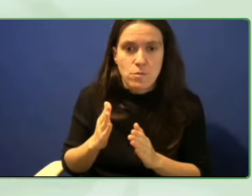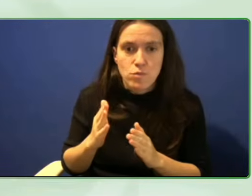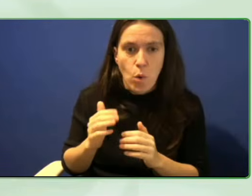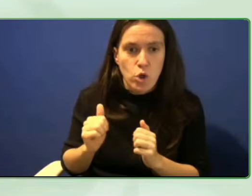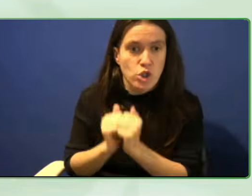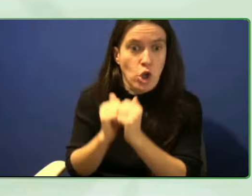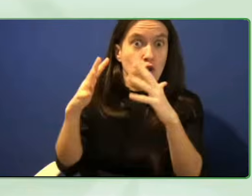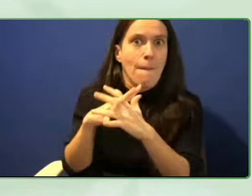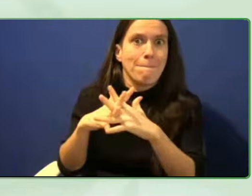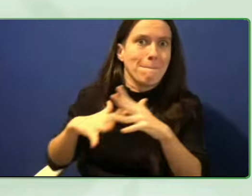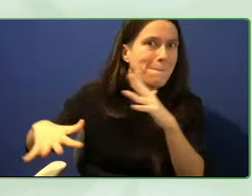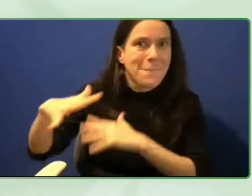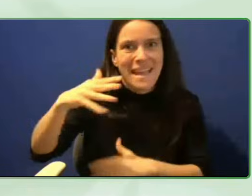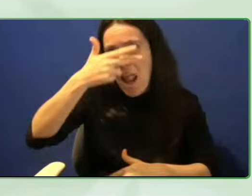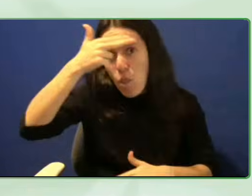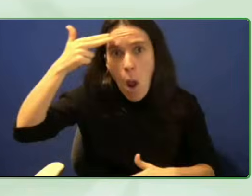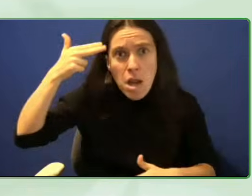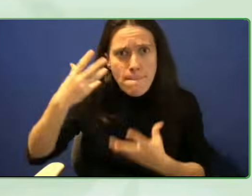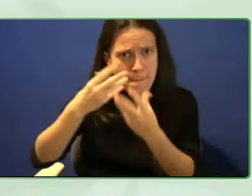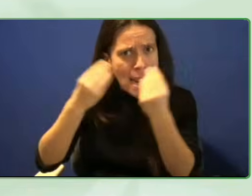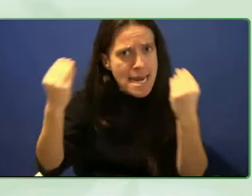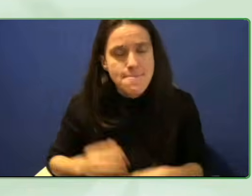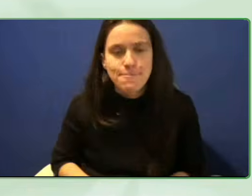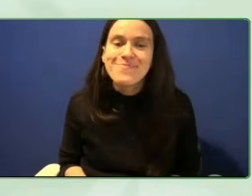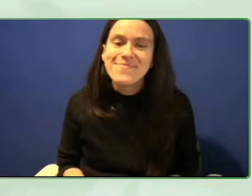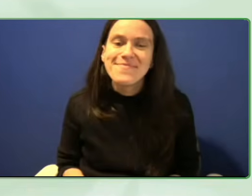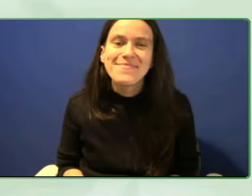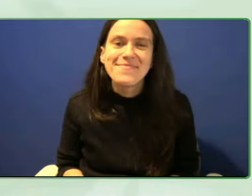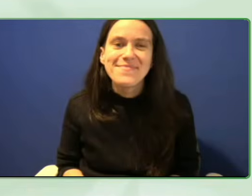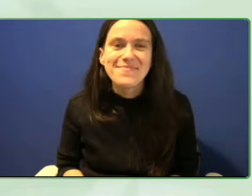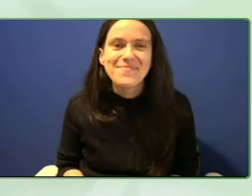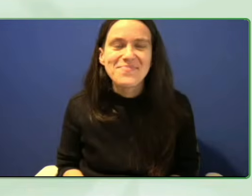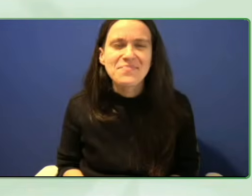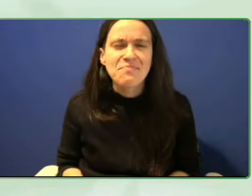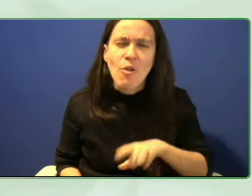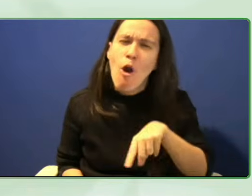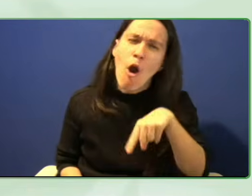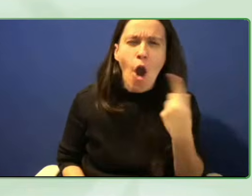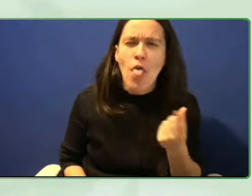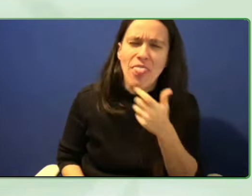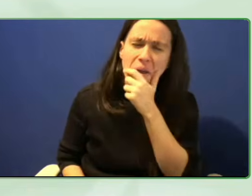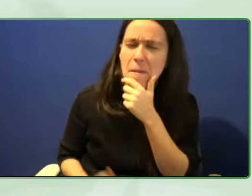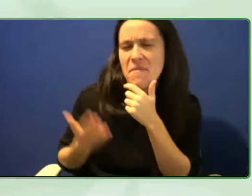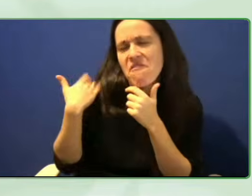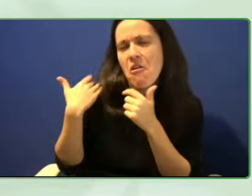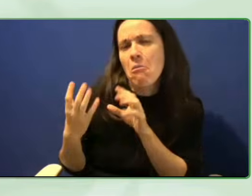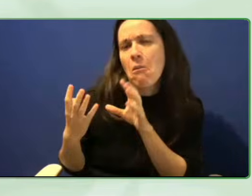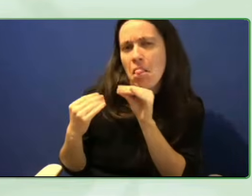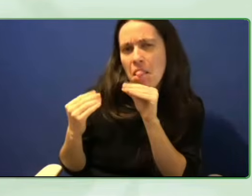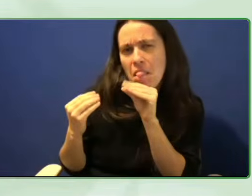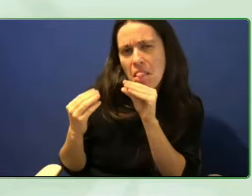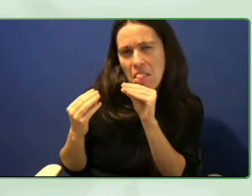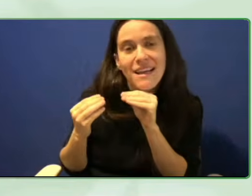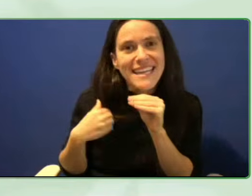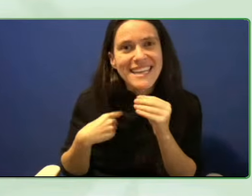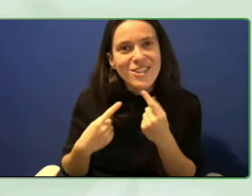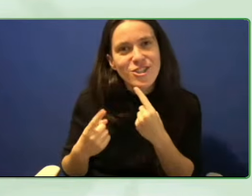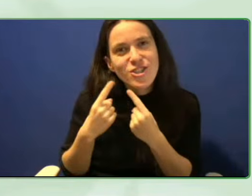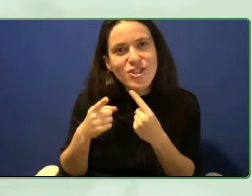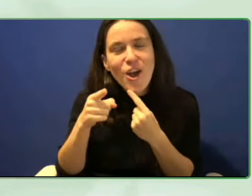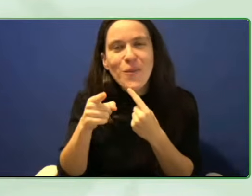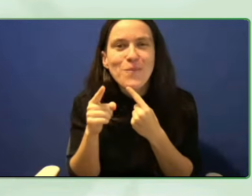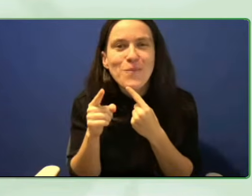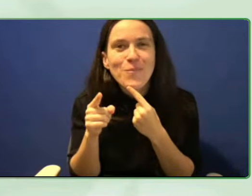Lithuania. One of the other things that I talked to you about when we were chatting offline was the fact that